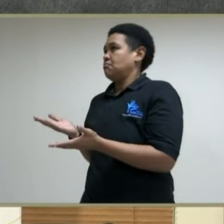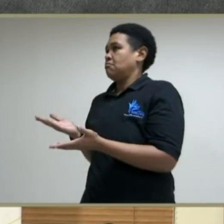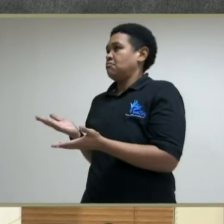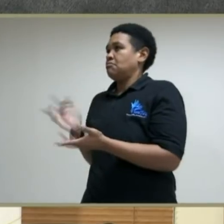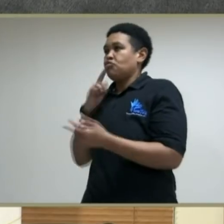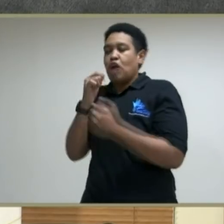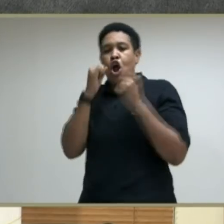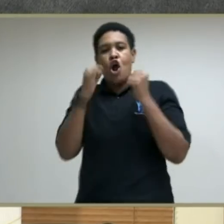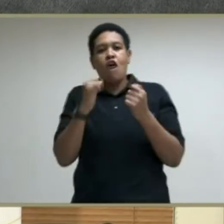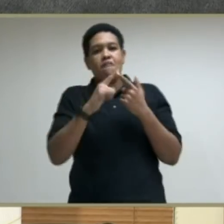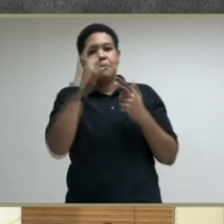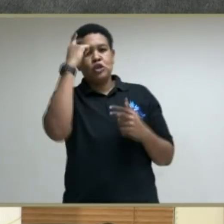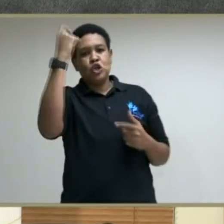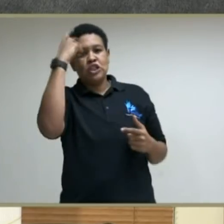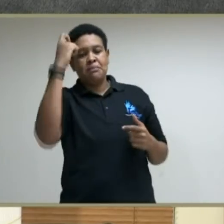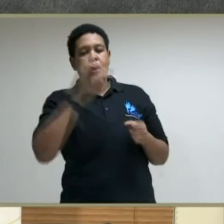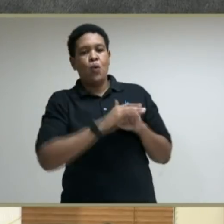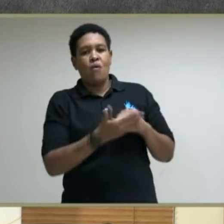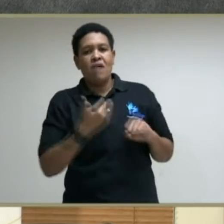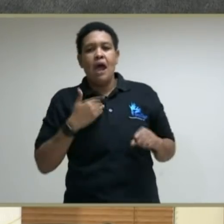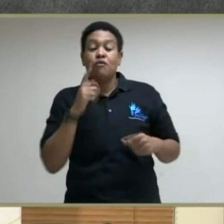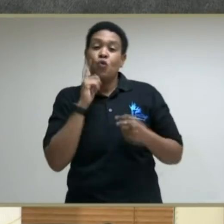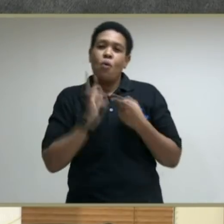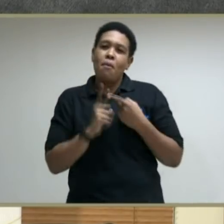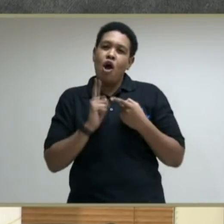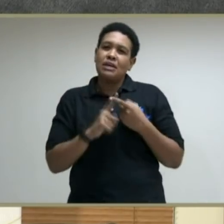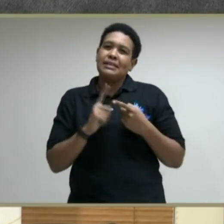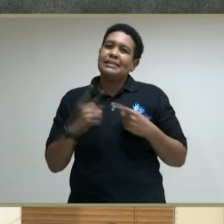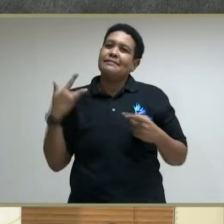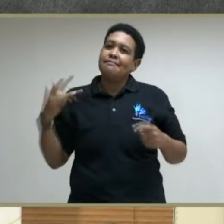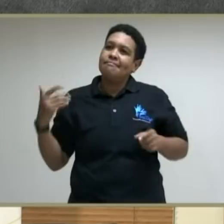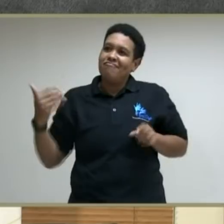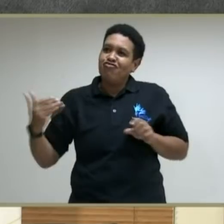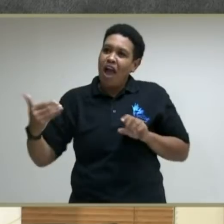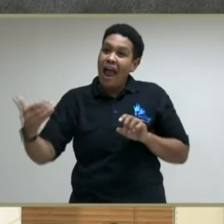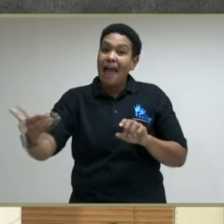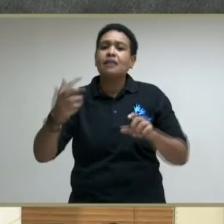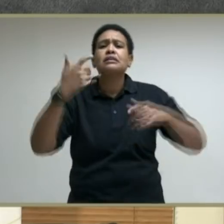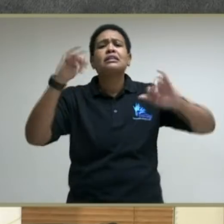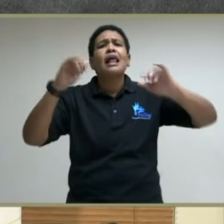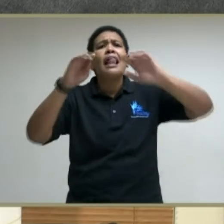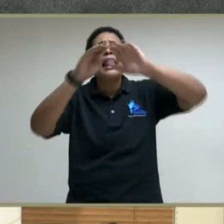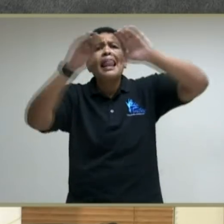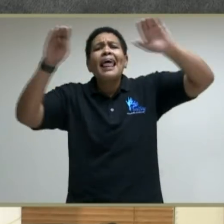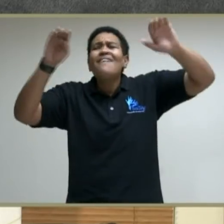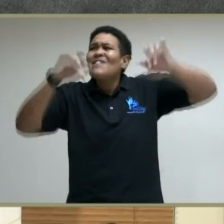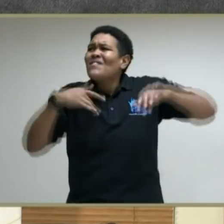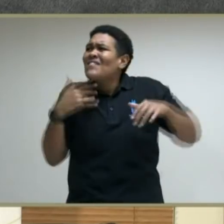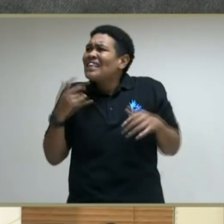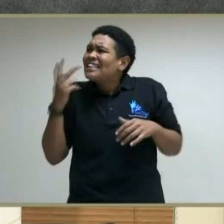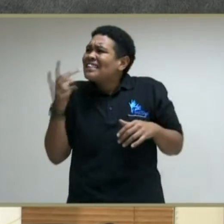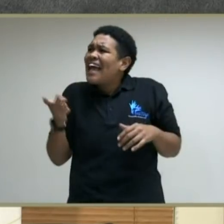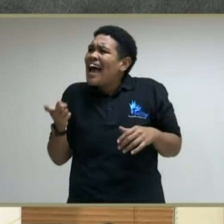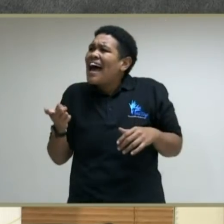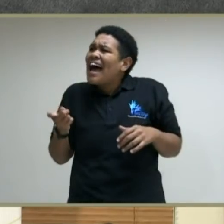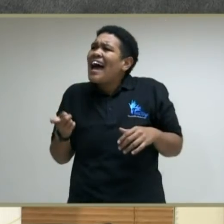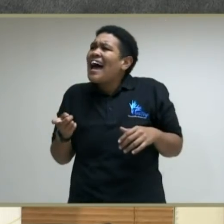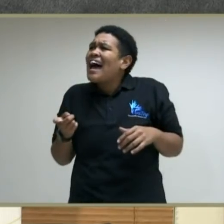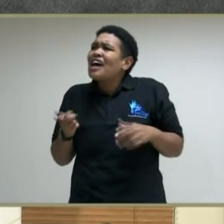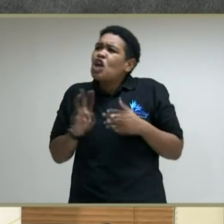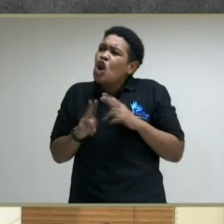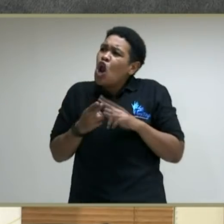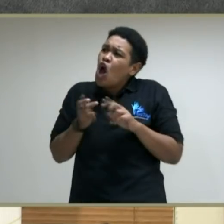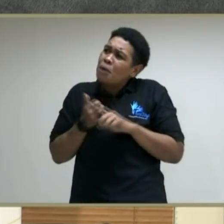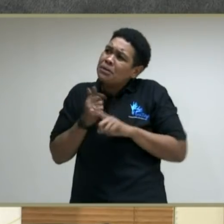suspected cases. So this is a positive trend, although we are still at a level where we are seeing that the number